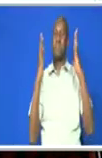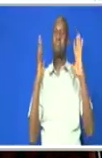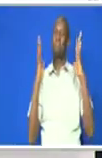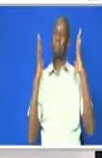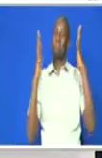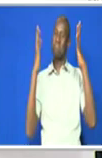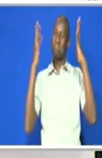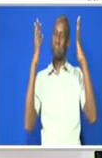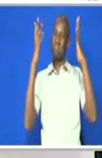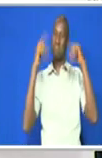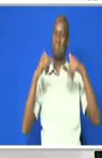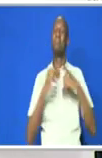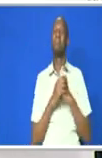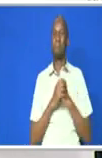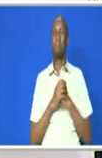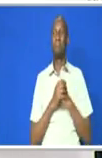clap.